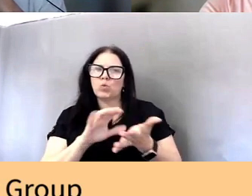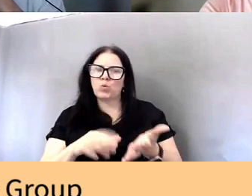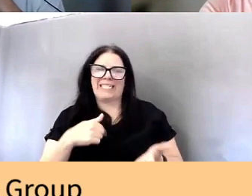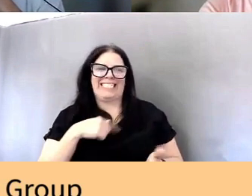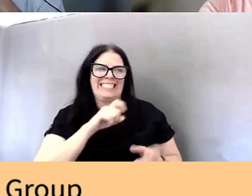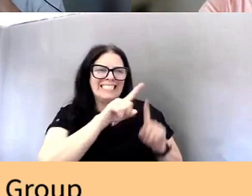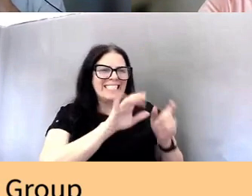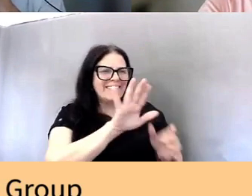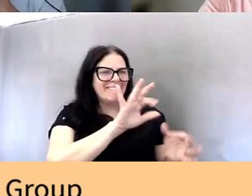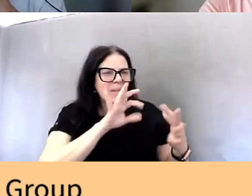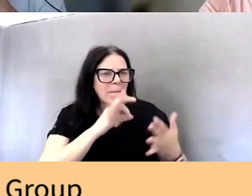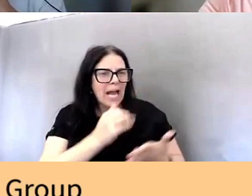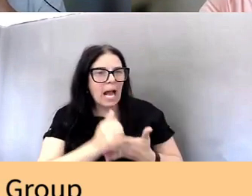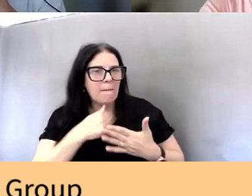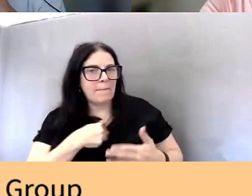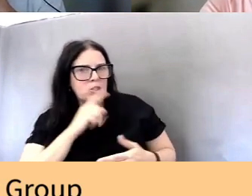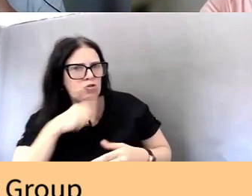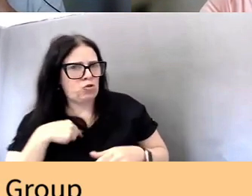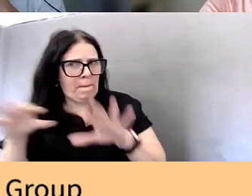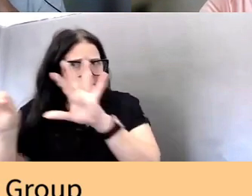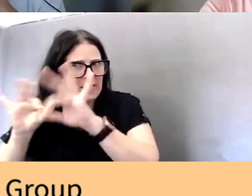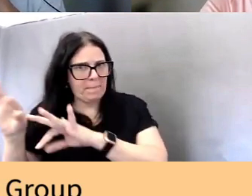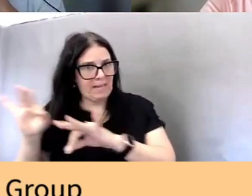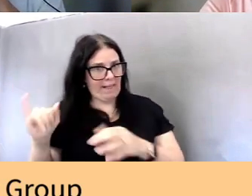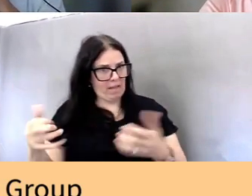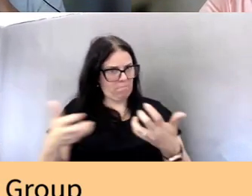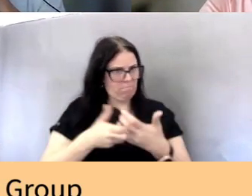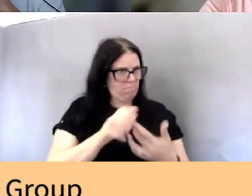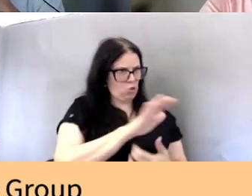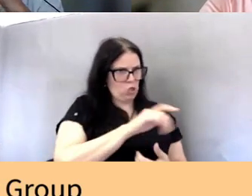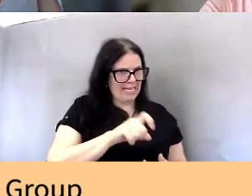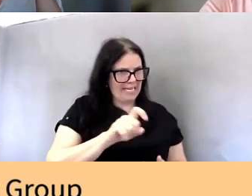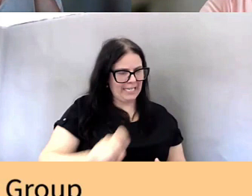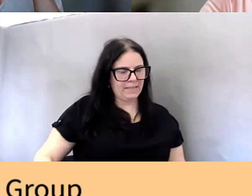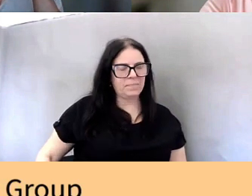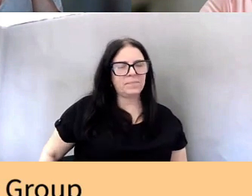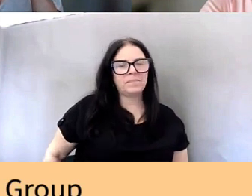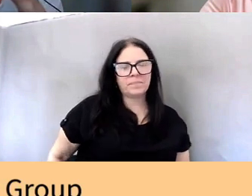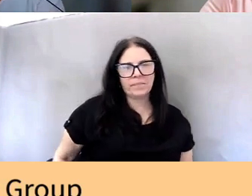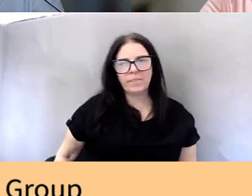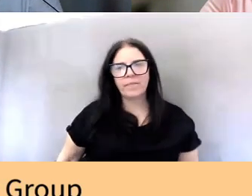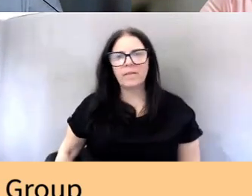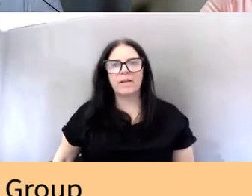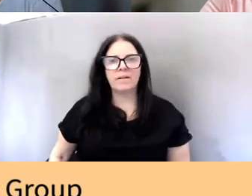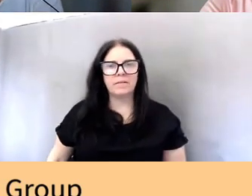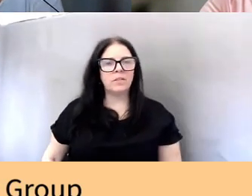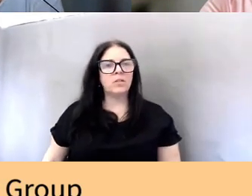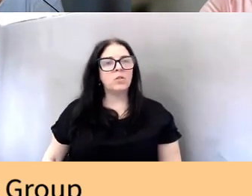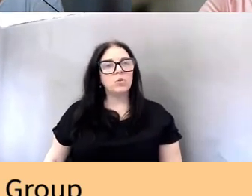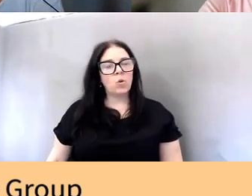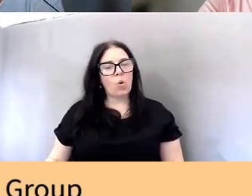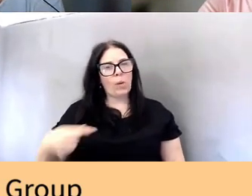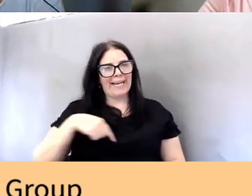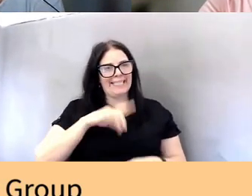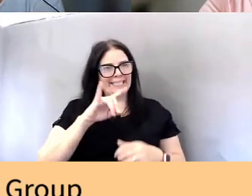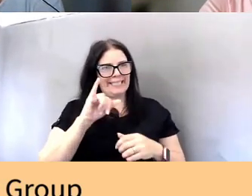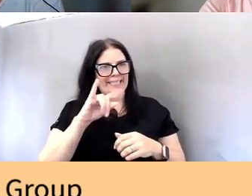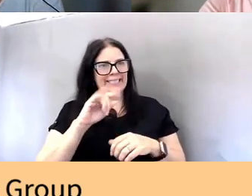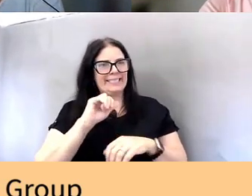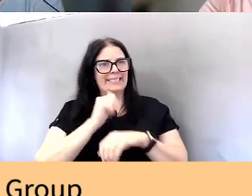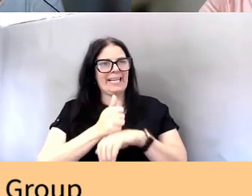collection we were building was really going to answer the needs. So a working group, an advisory